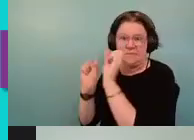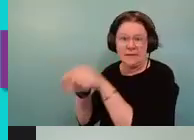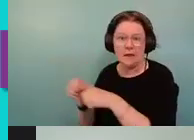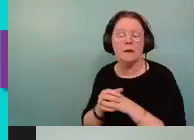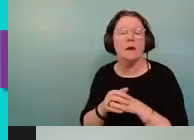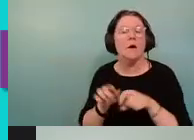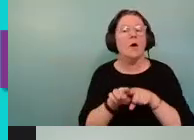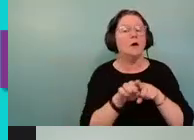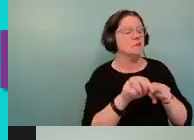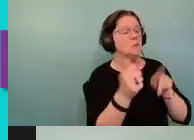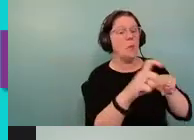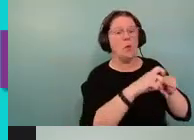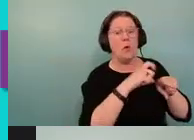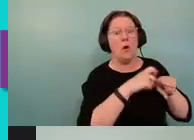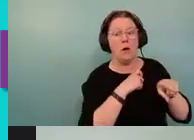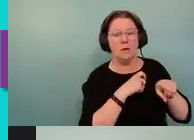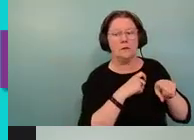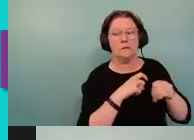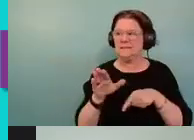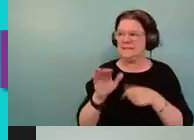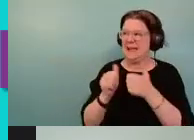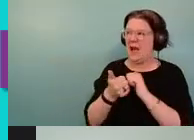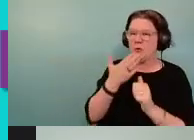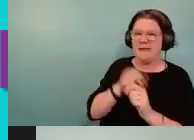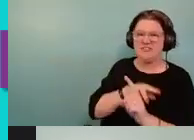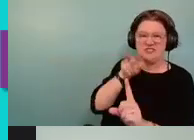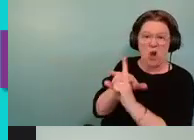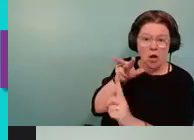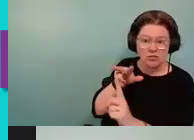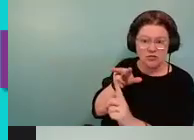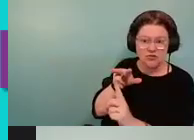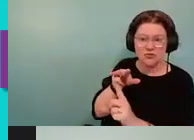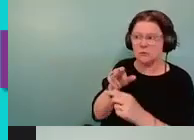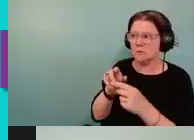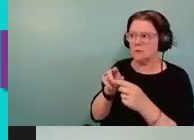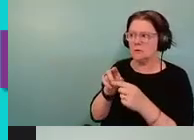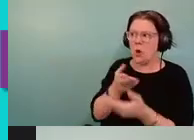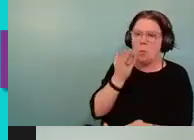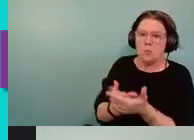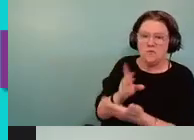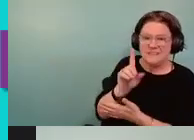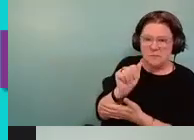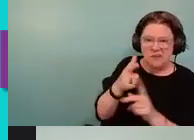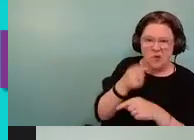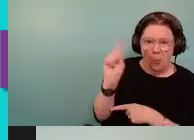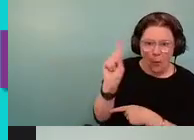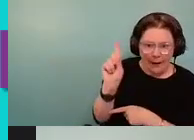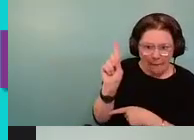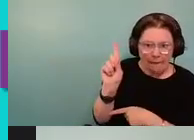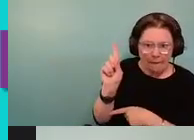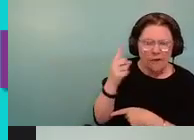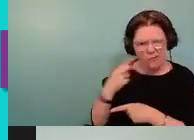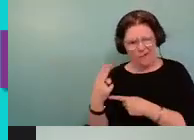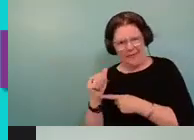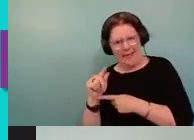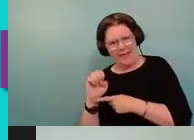some calls around what's the best way to charge this? Where do I get proof of disability? And all of those things